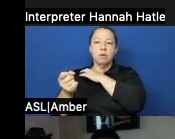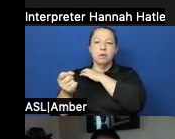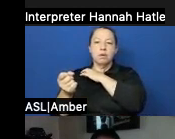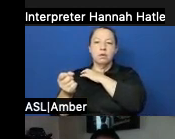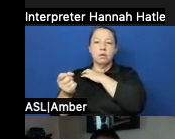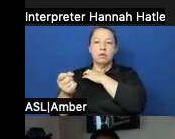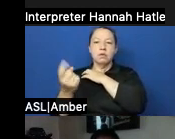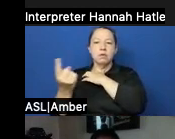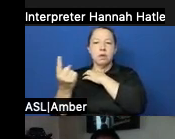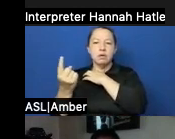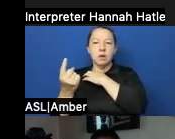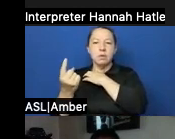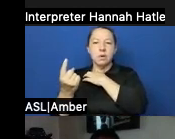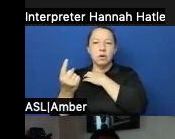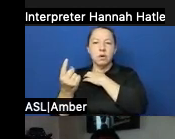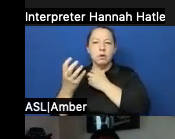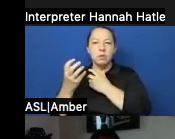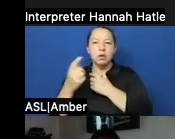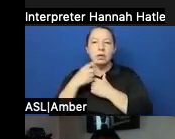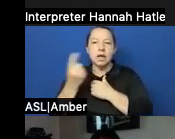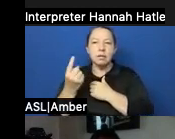Did someone want to chime in?